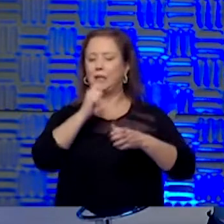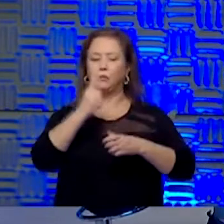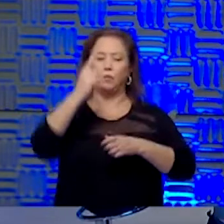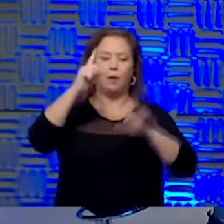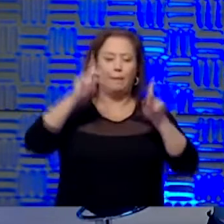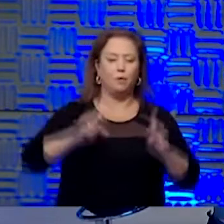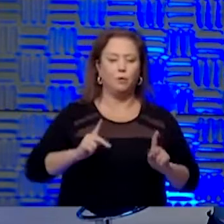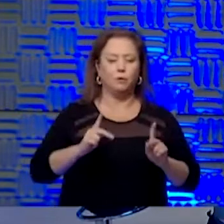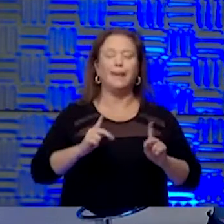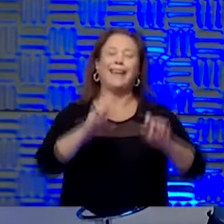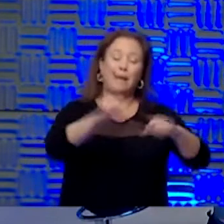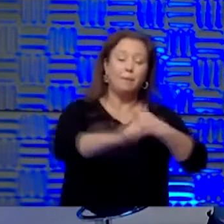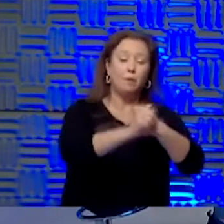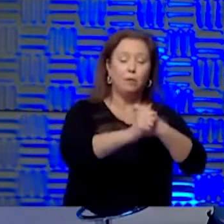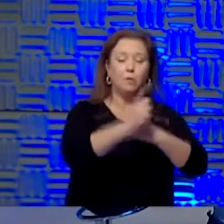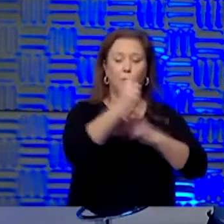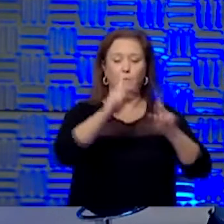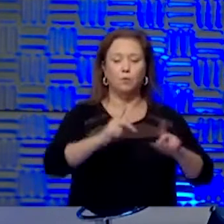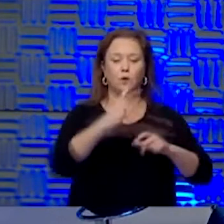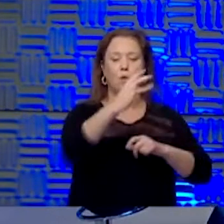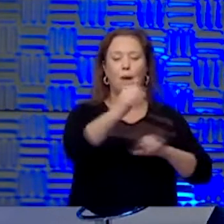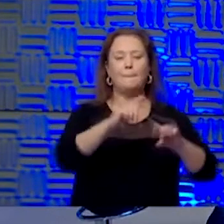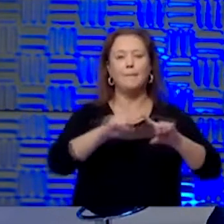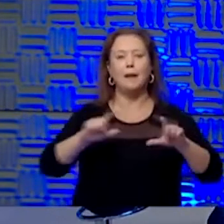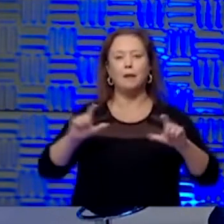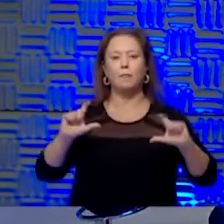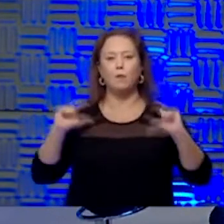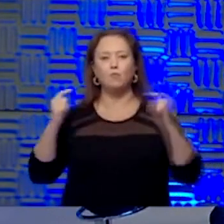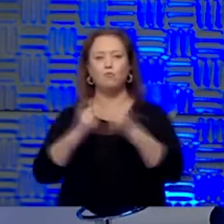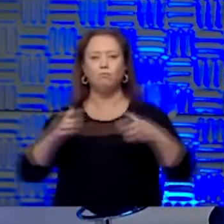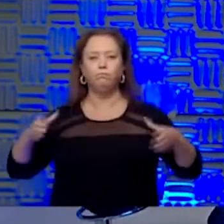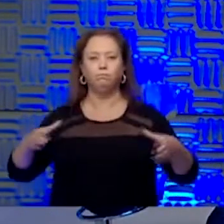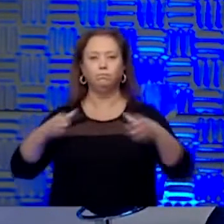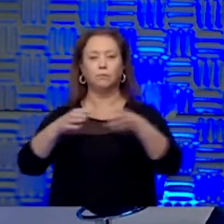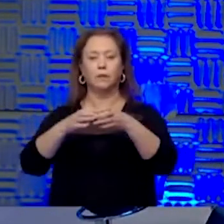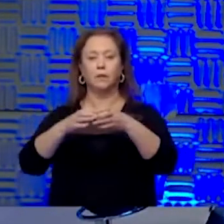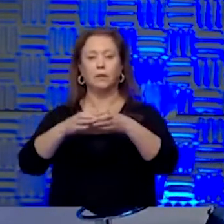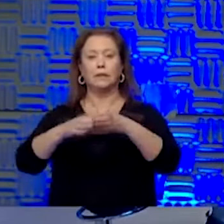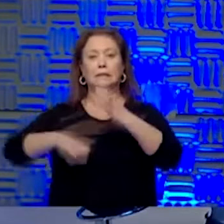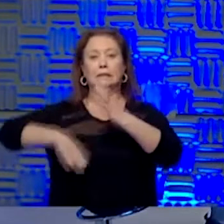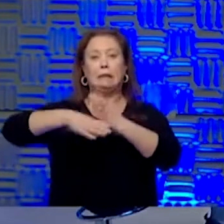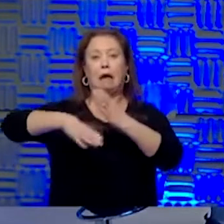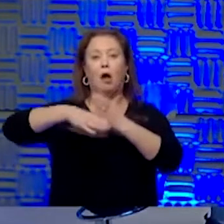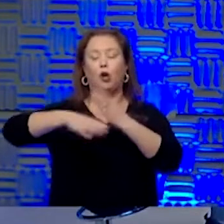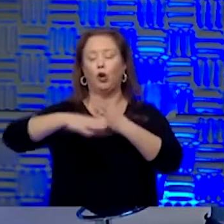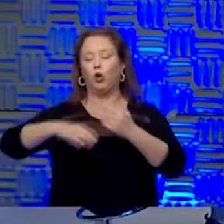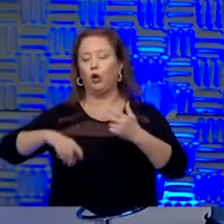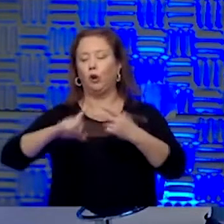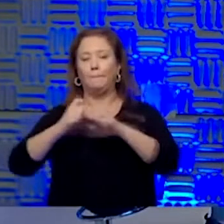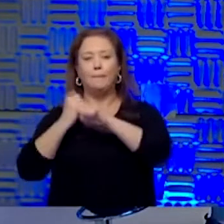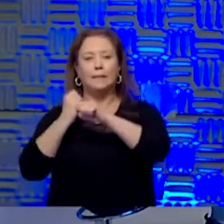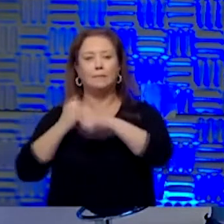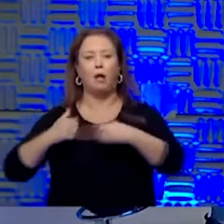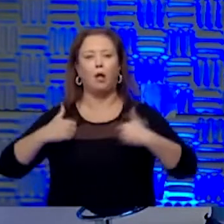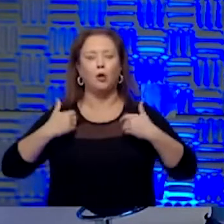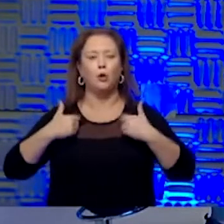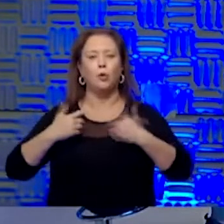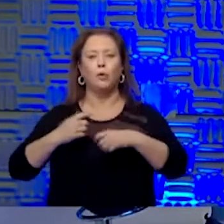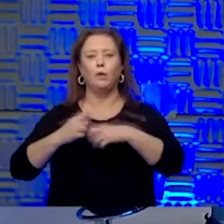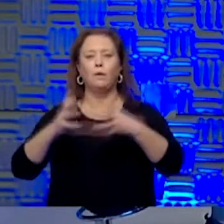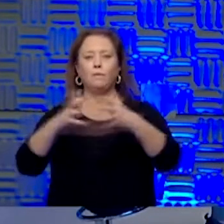although that can be a risk. It's really about those group gatherings, youth soccer leagues, youth baseball leagues, youth